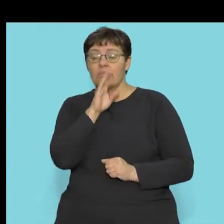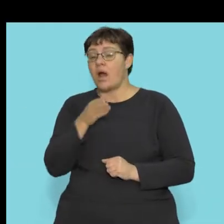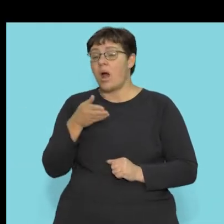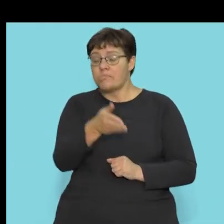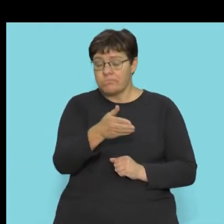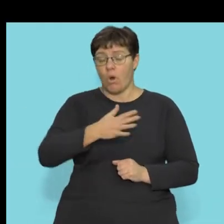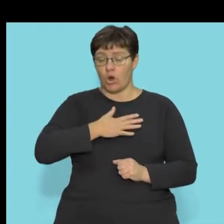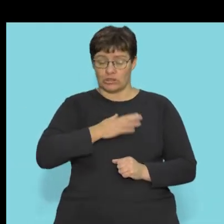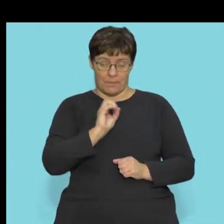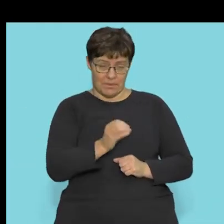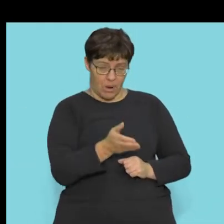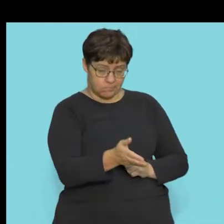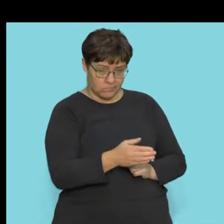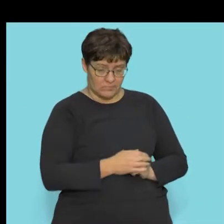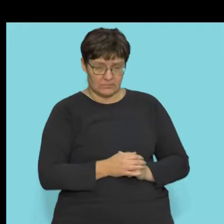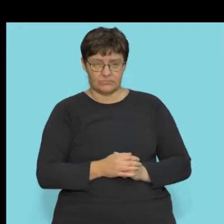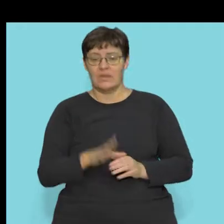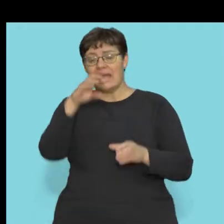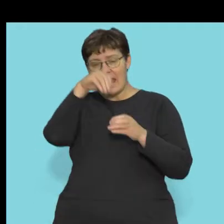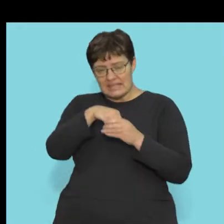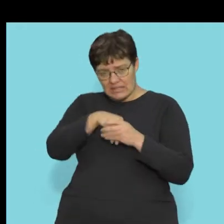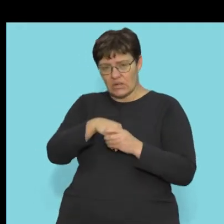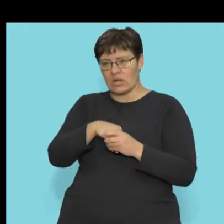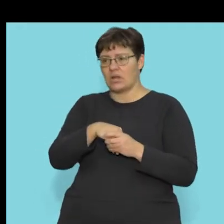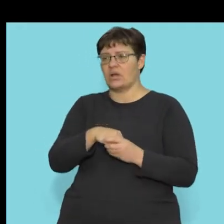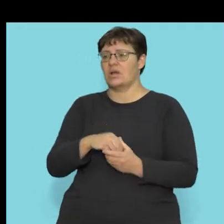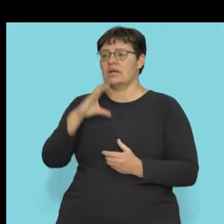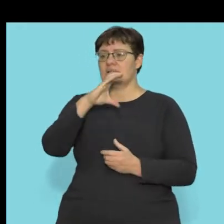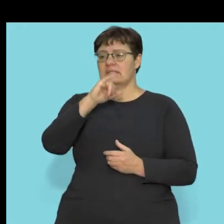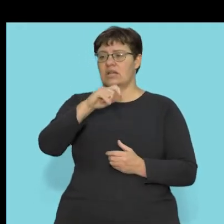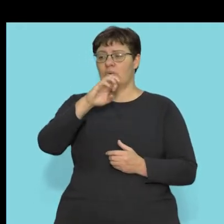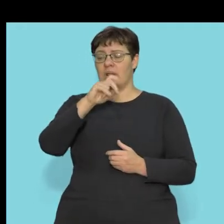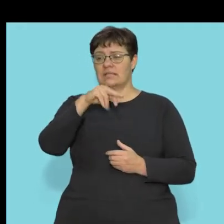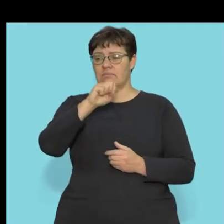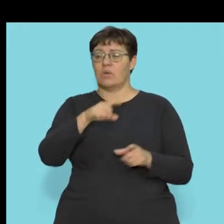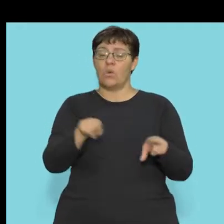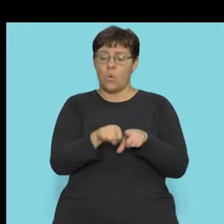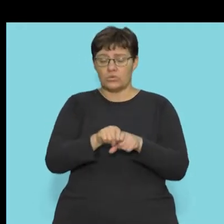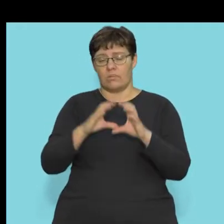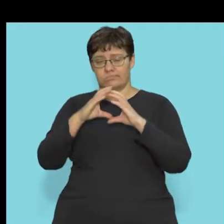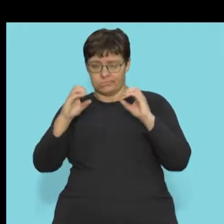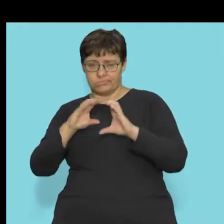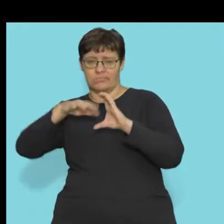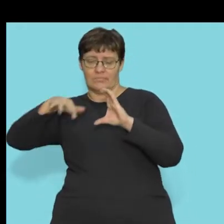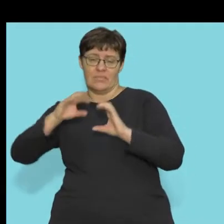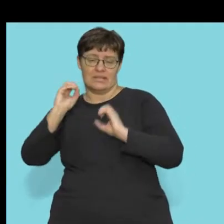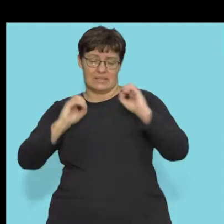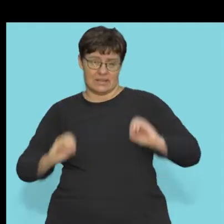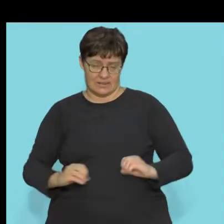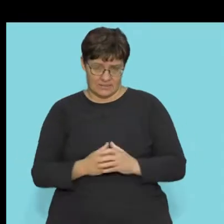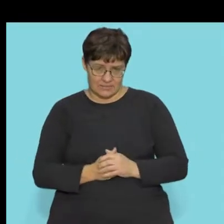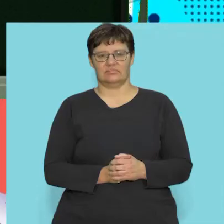takes place in the presence of oxygen, inside the cytoplasm and the mitochondria of